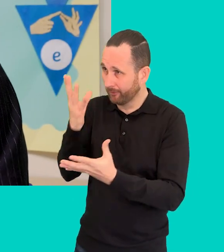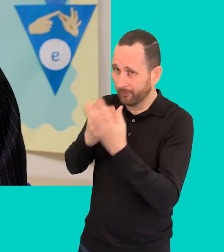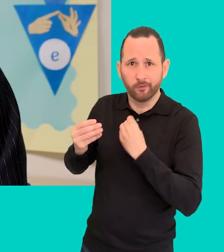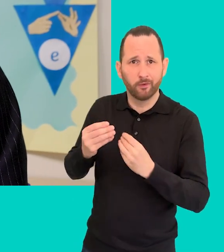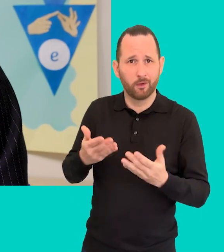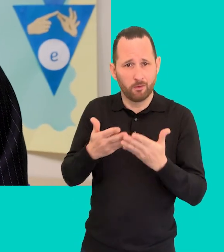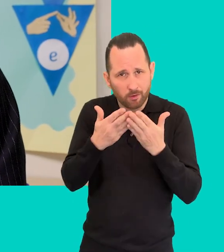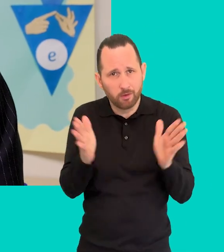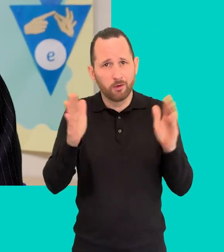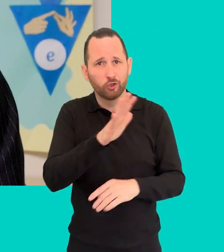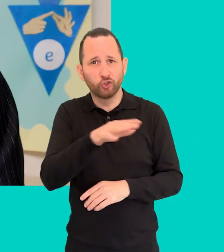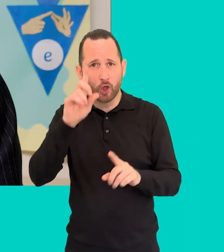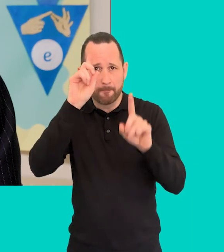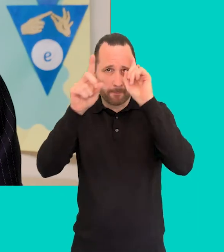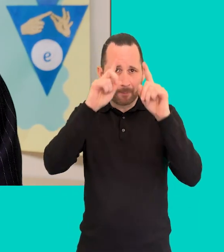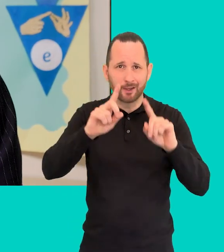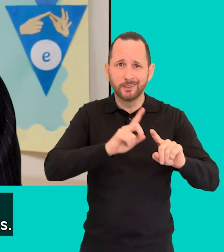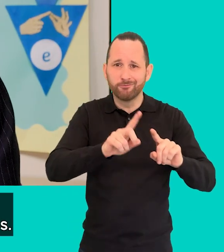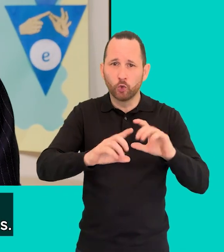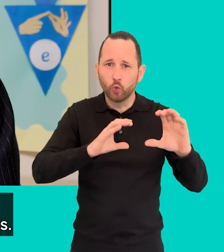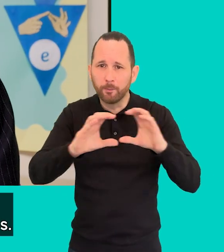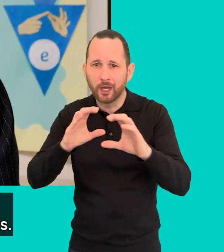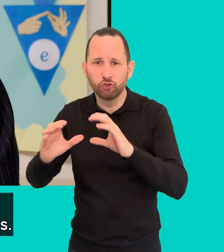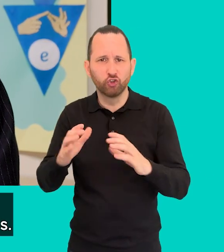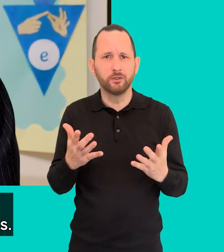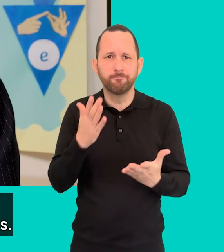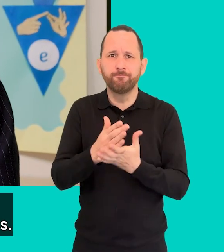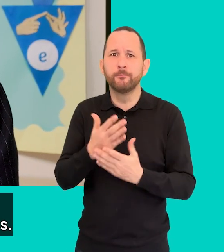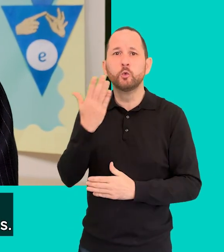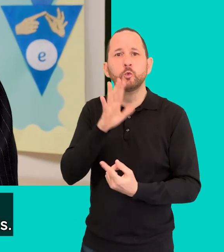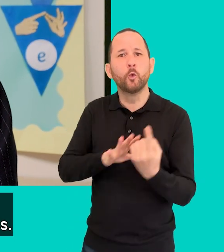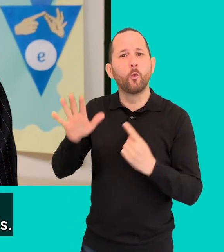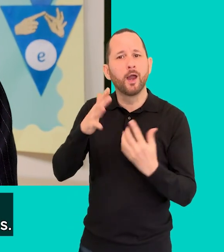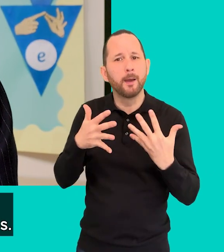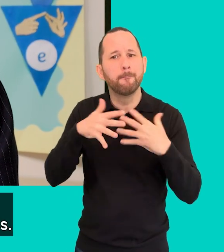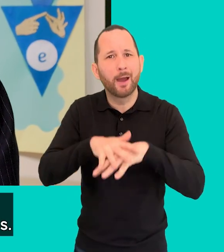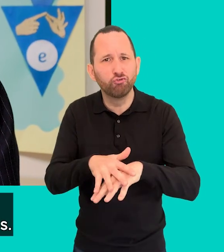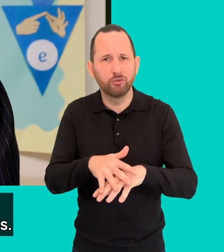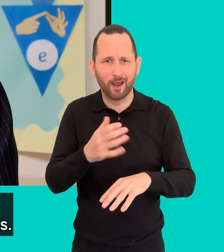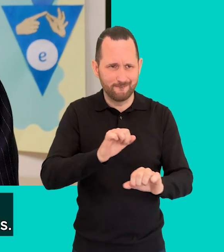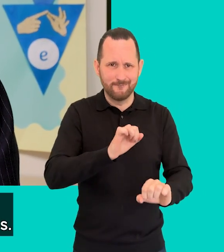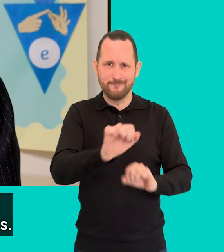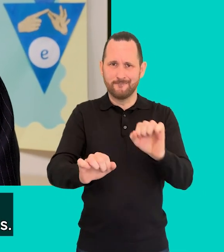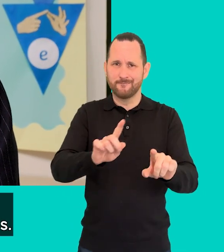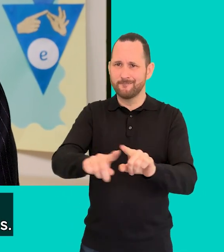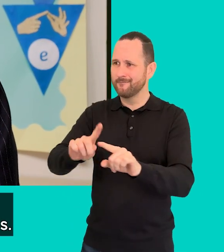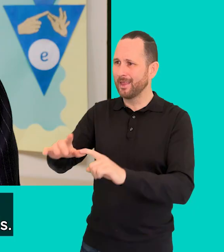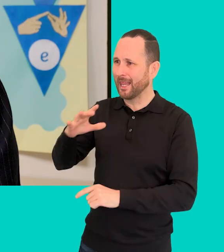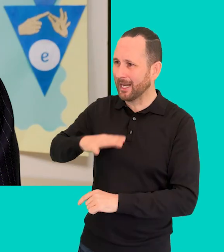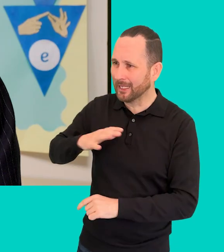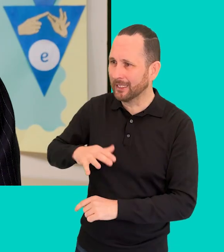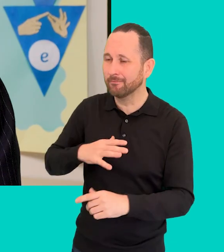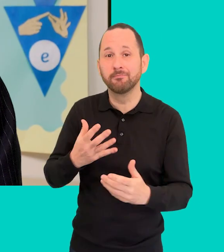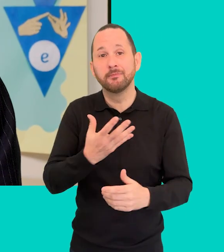quite creative in lots of ways, because the children that we teach in mainstream schools have such a wide range of